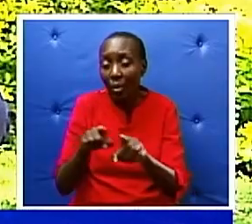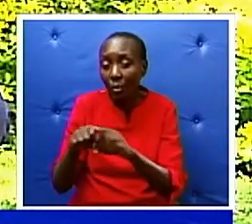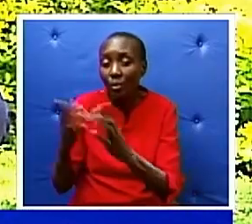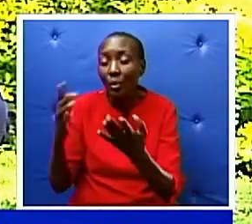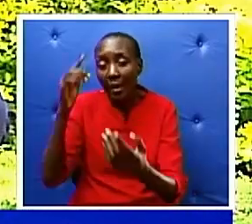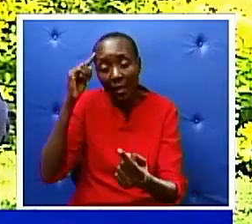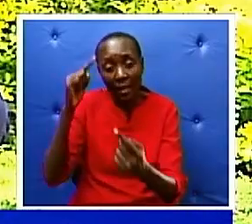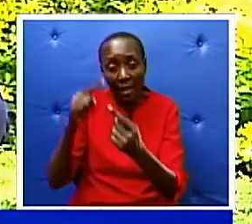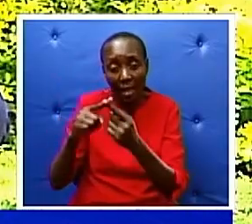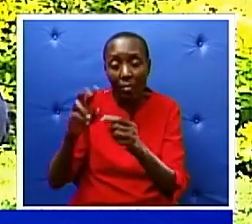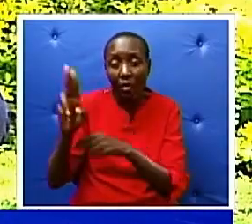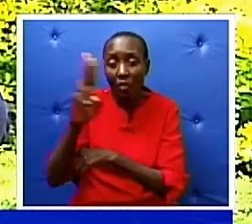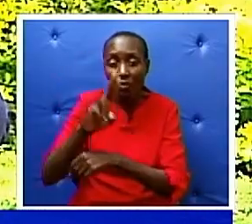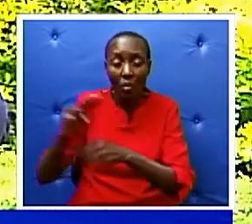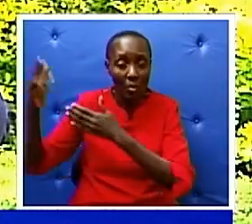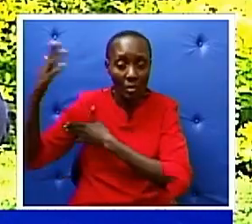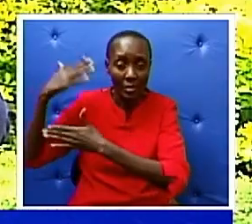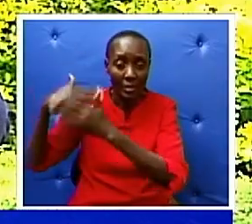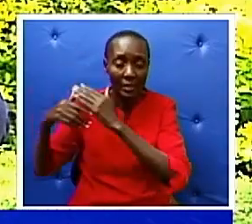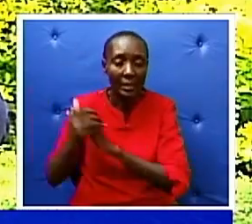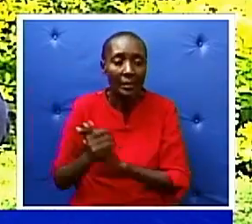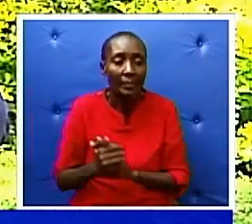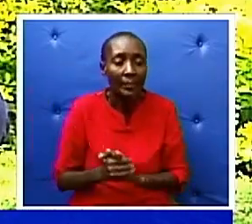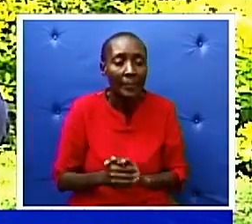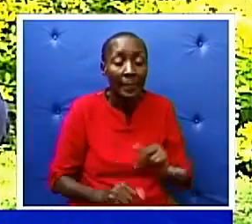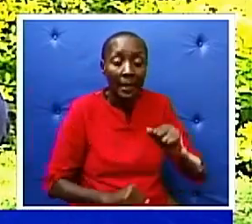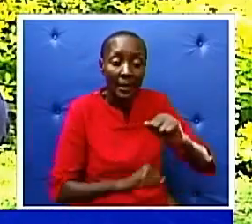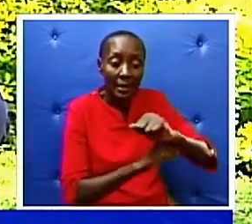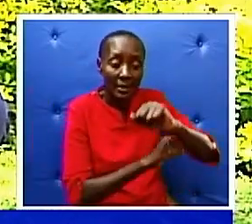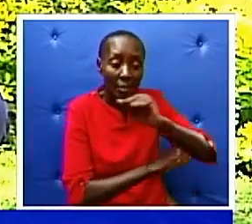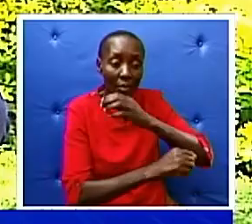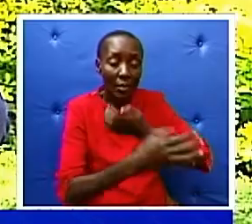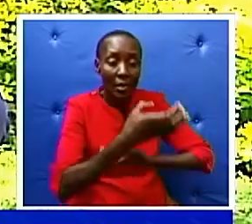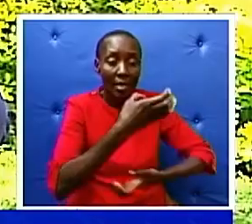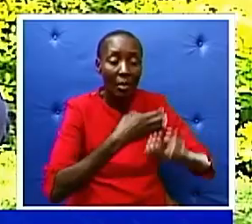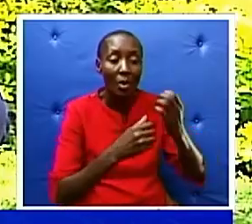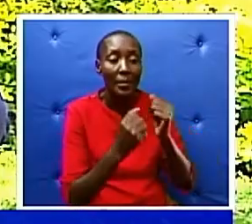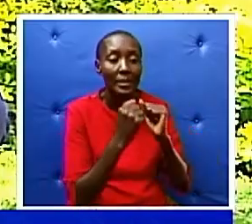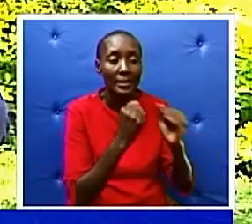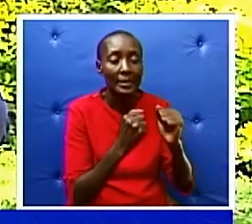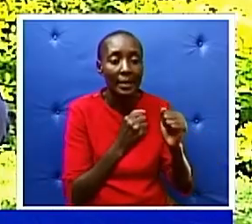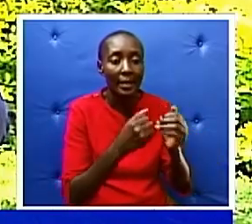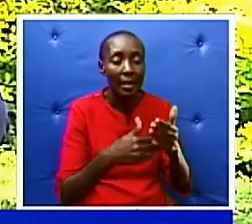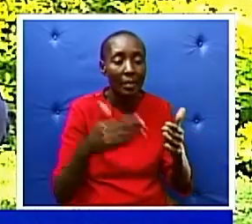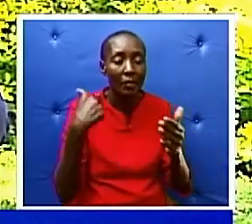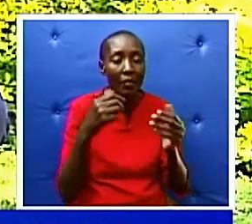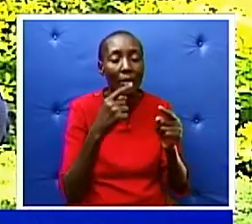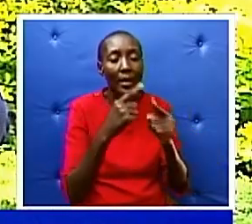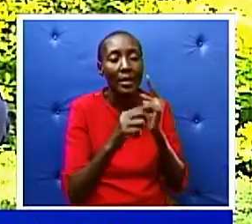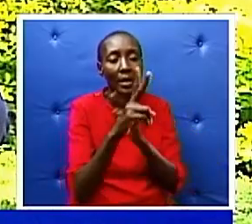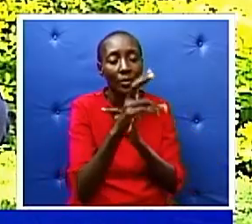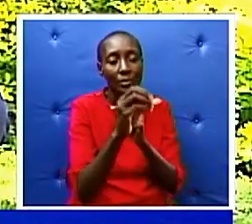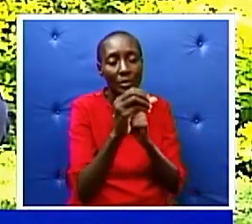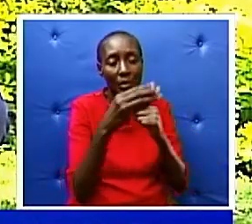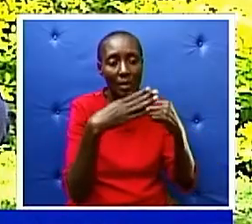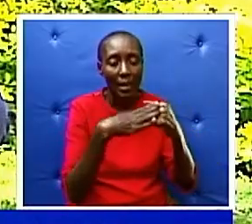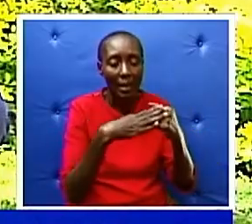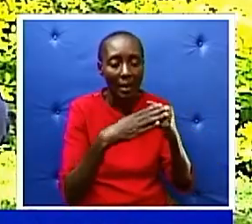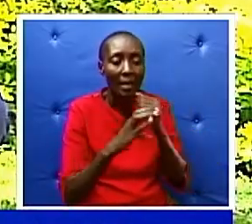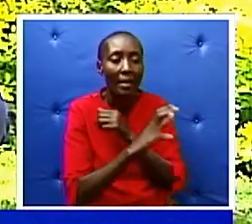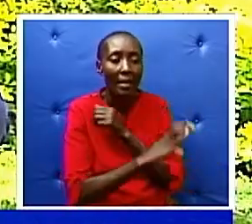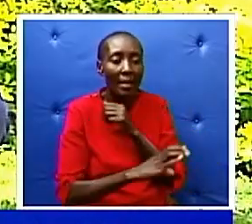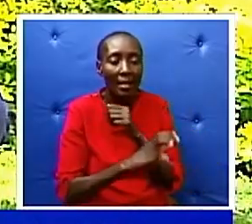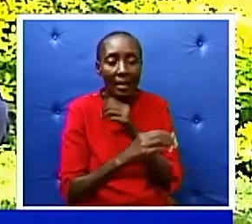enabling to the economic pillar. When back in 2009, the country then was made of a